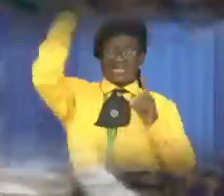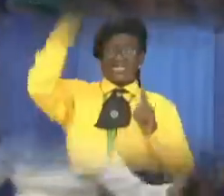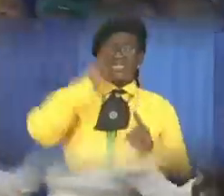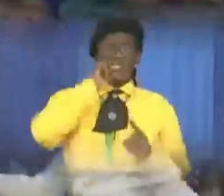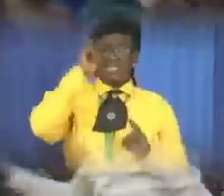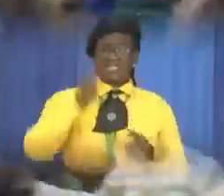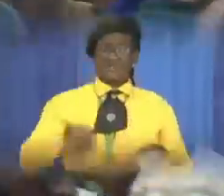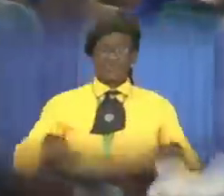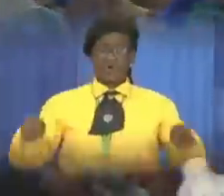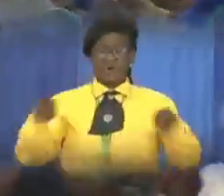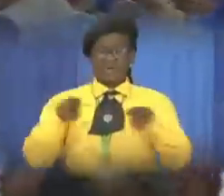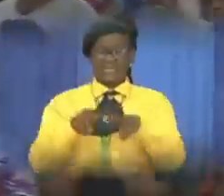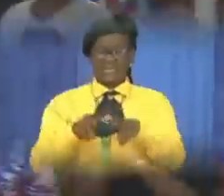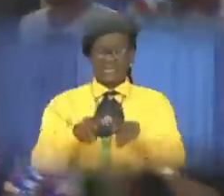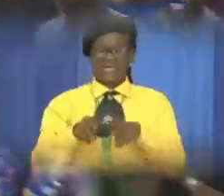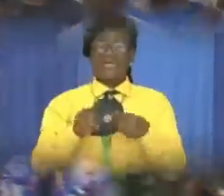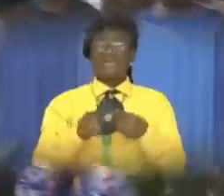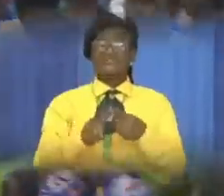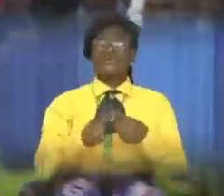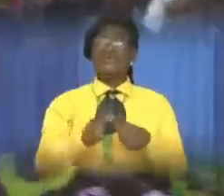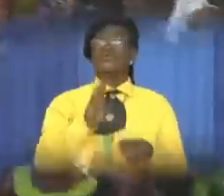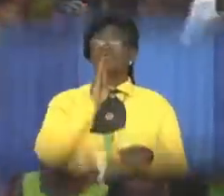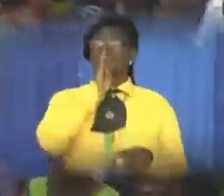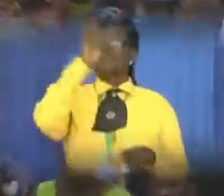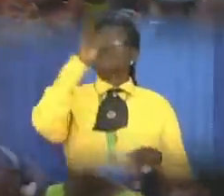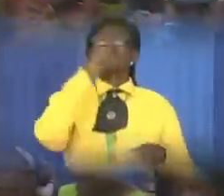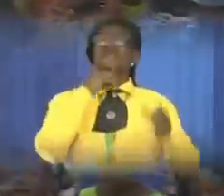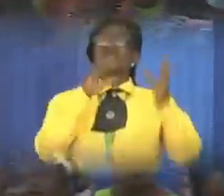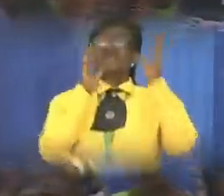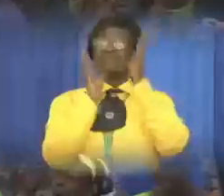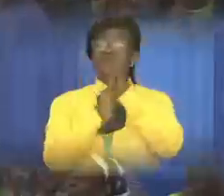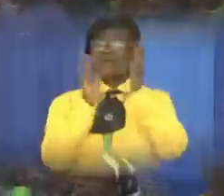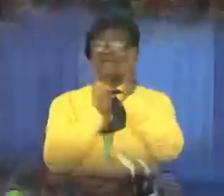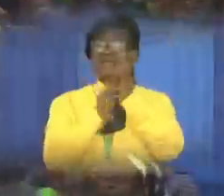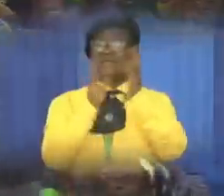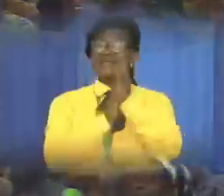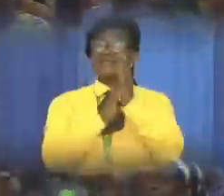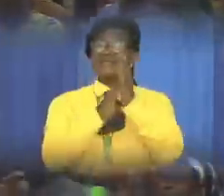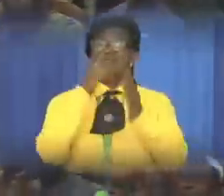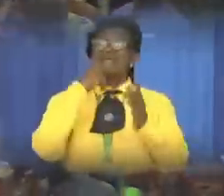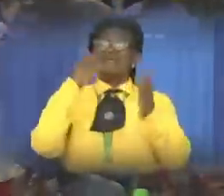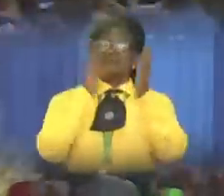praised. He's worthy to be praised.